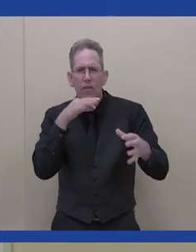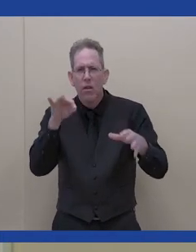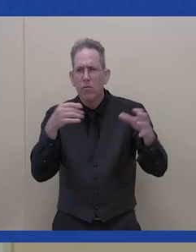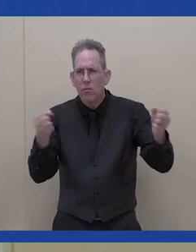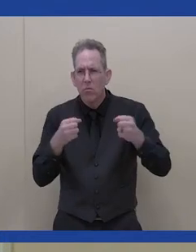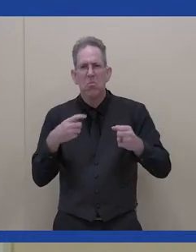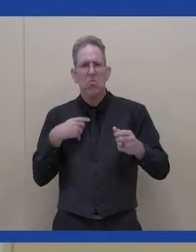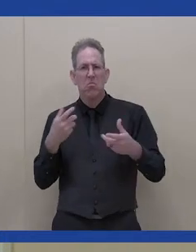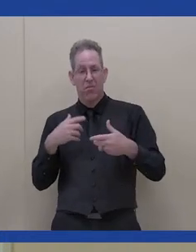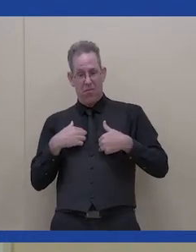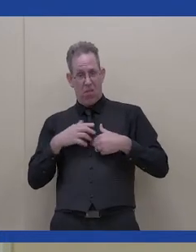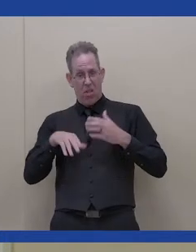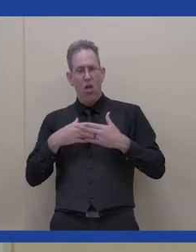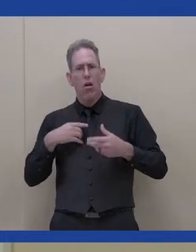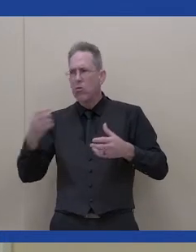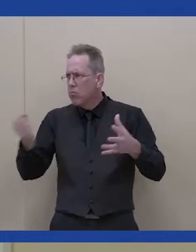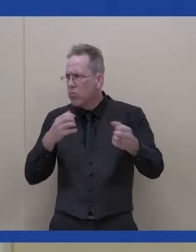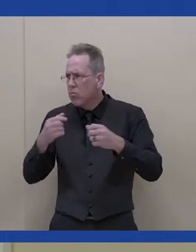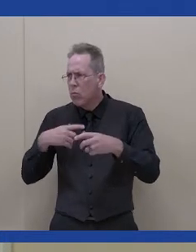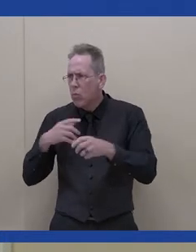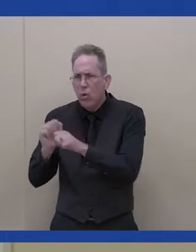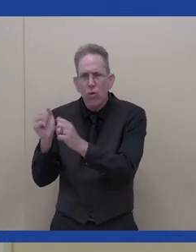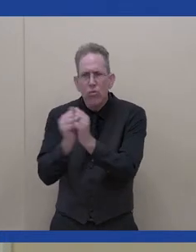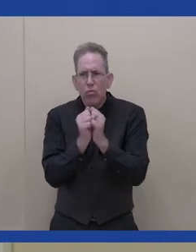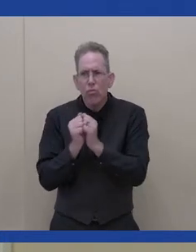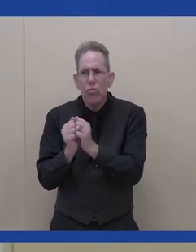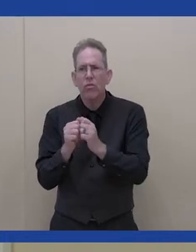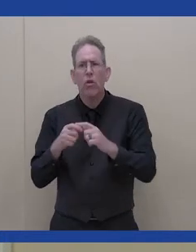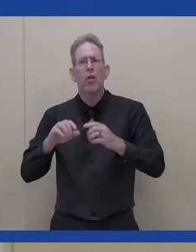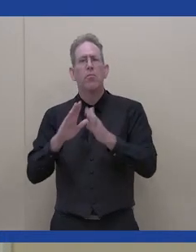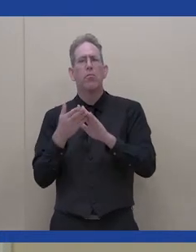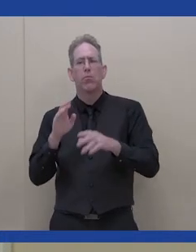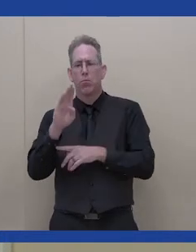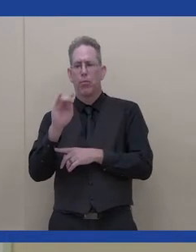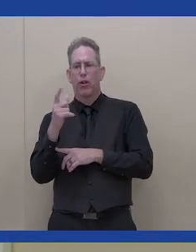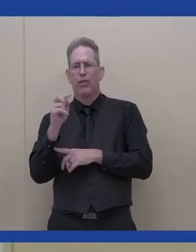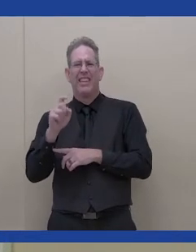is exactly the kind of leadership our city needs at this critical moment.